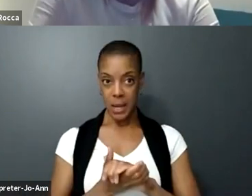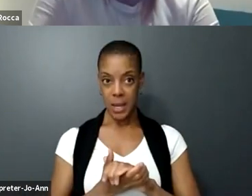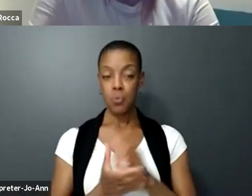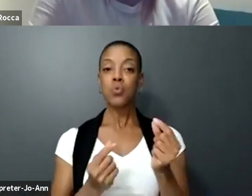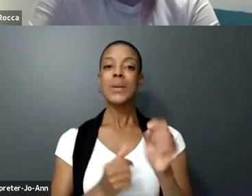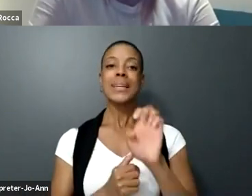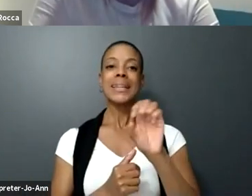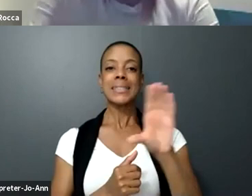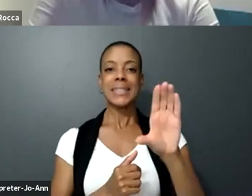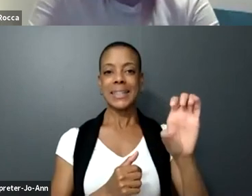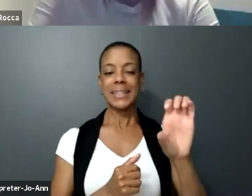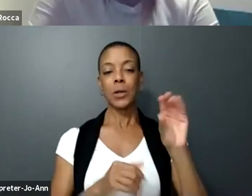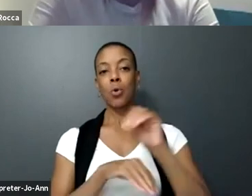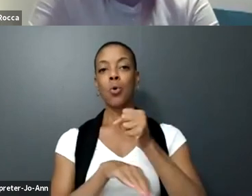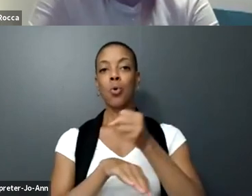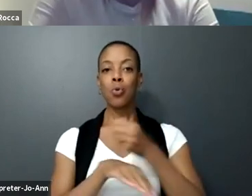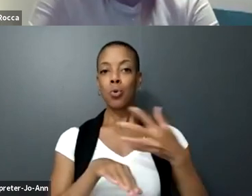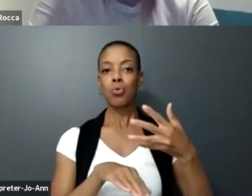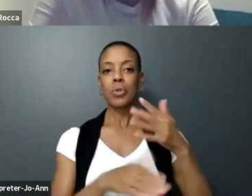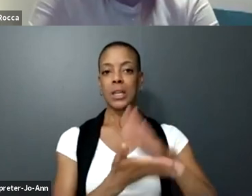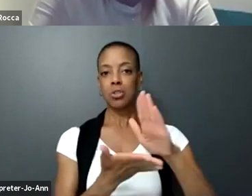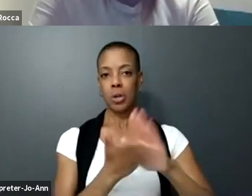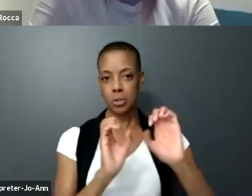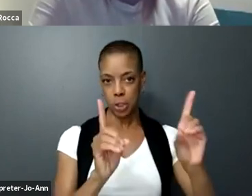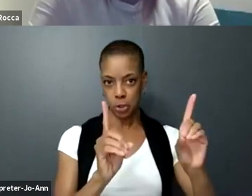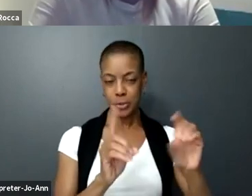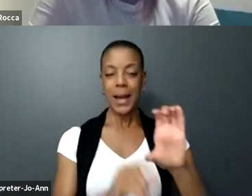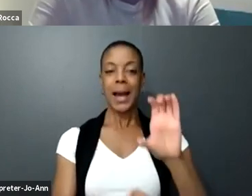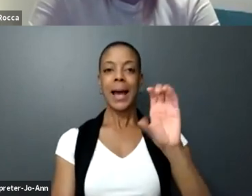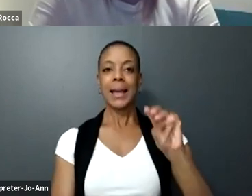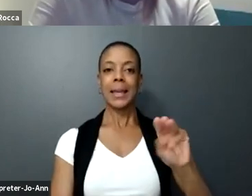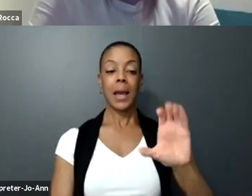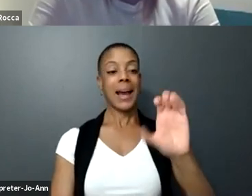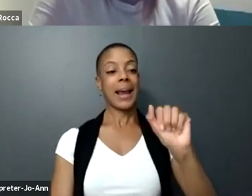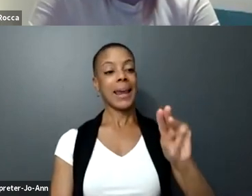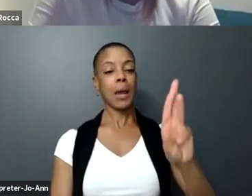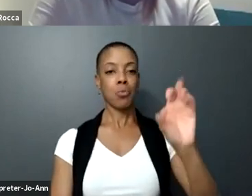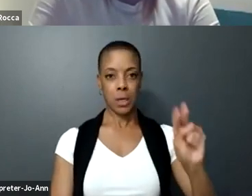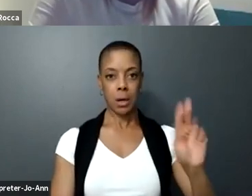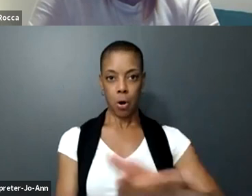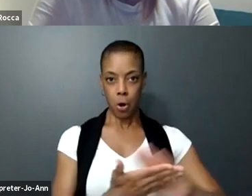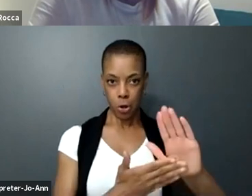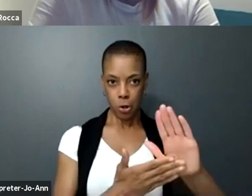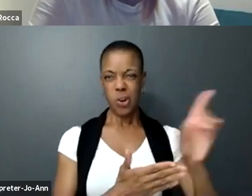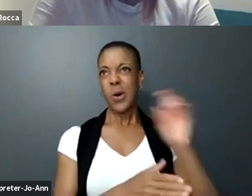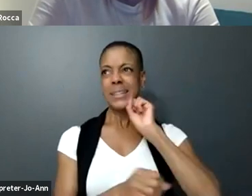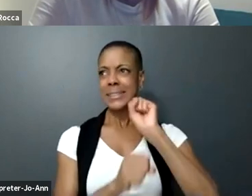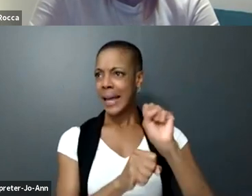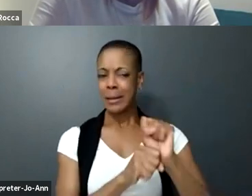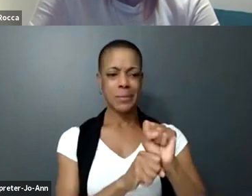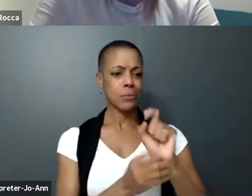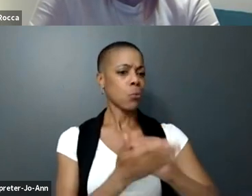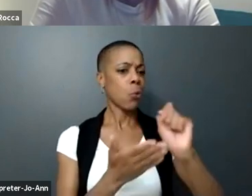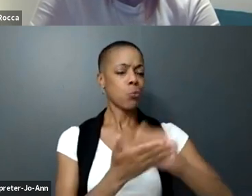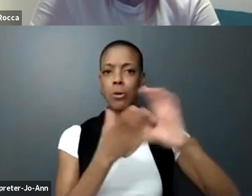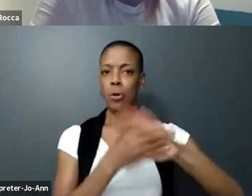ECE at Cambrian College, and one of her assignments was, I don't know, writing a story about a